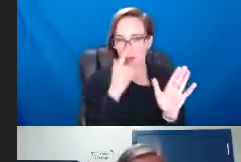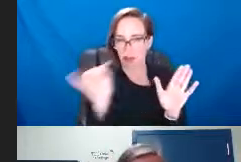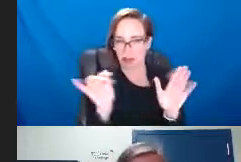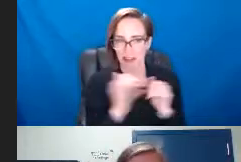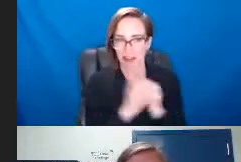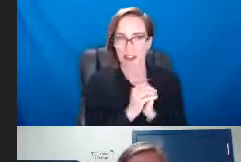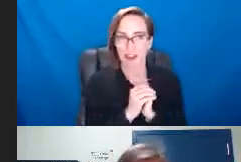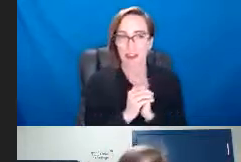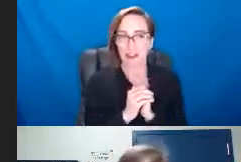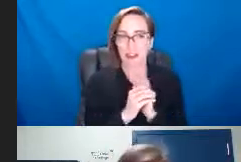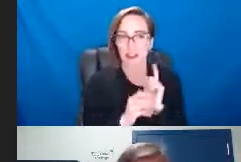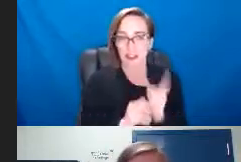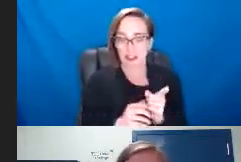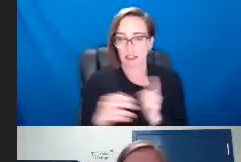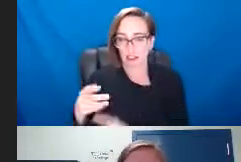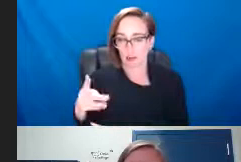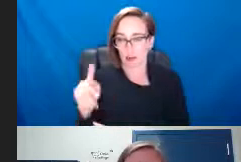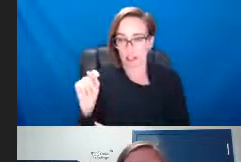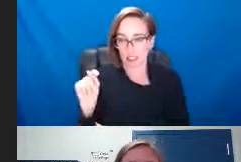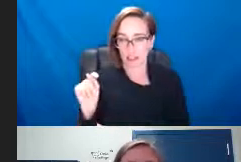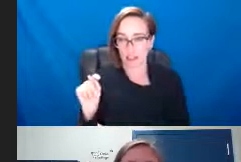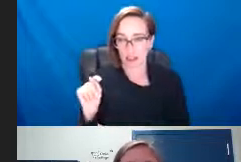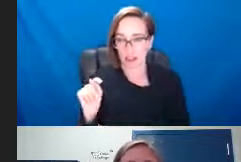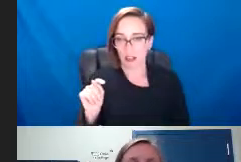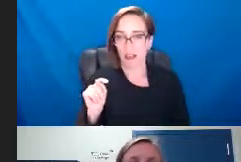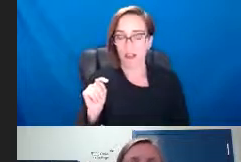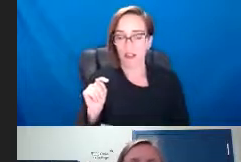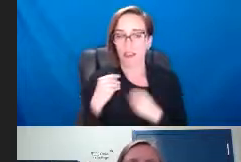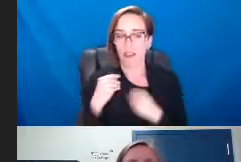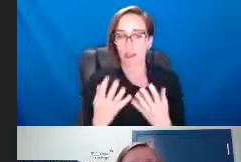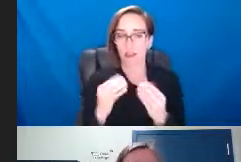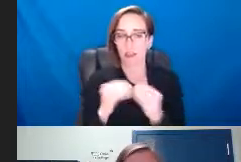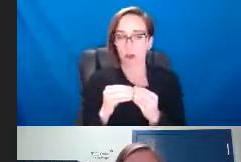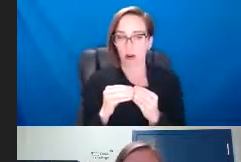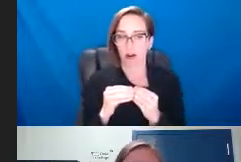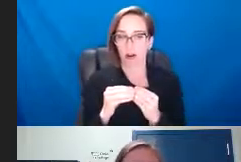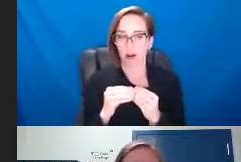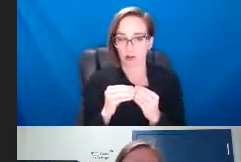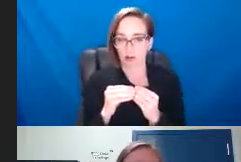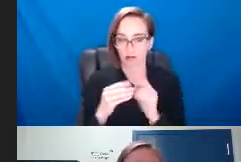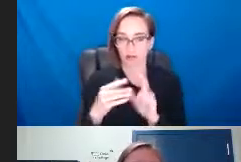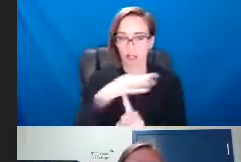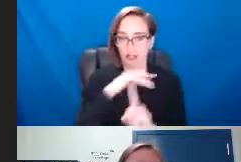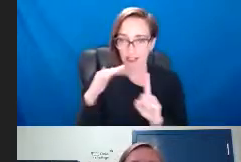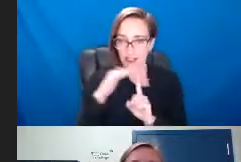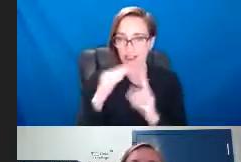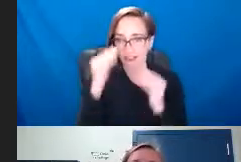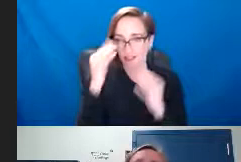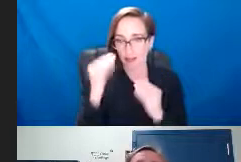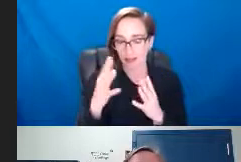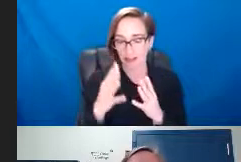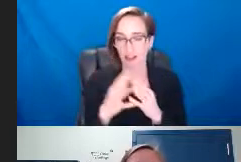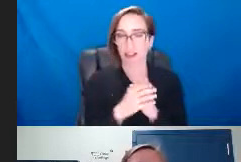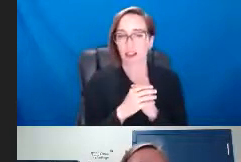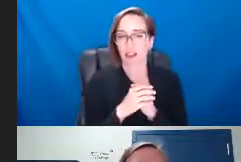This language also gives more contextual or more environmental, more